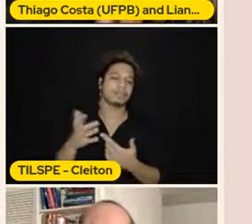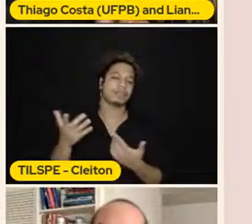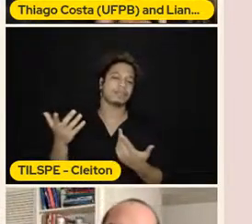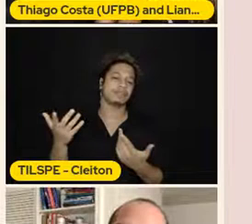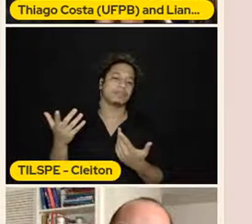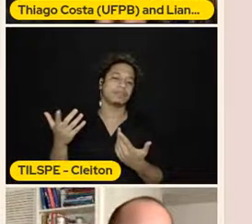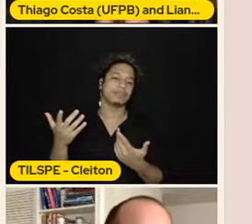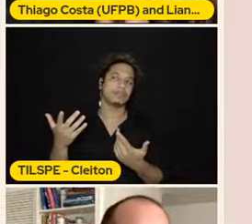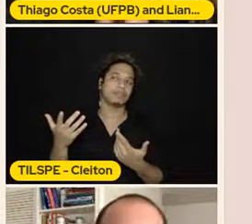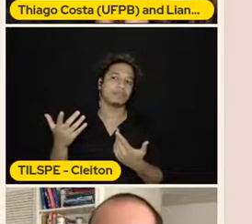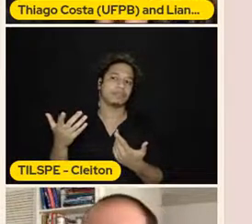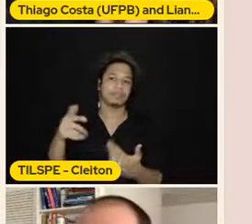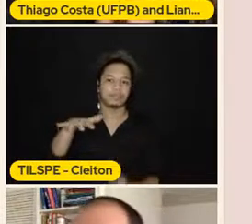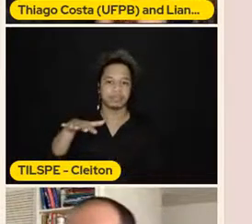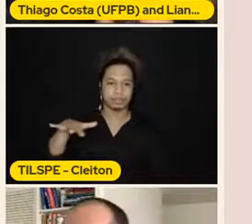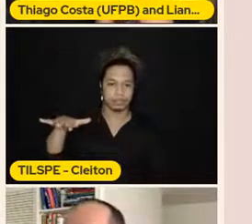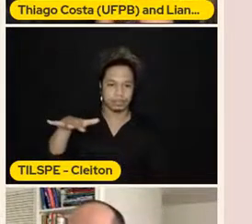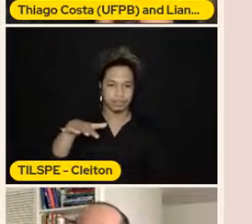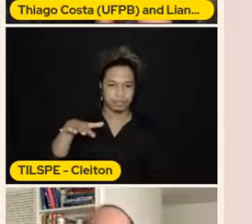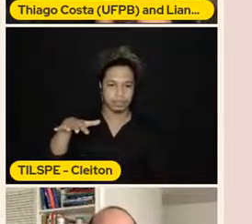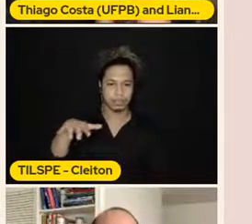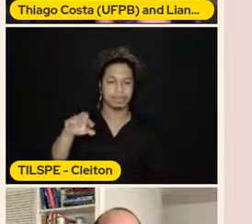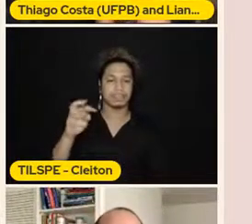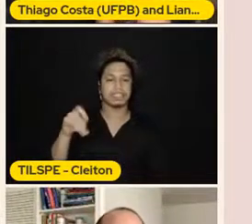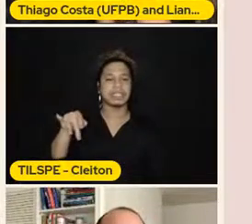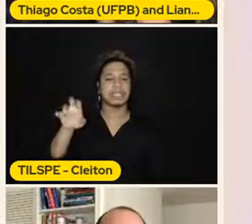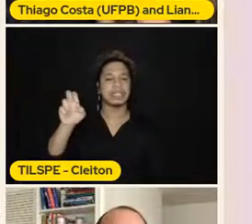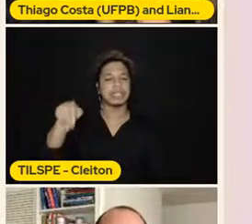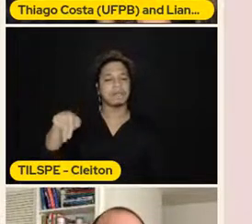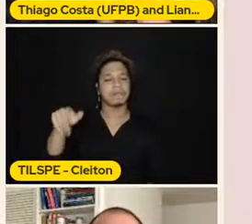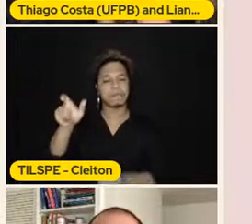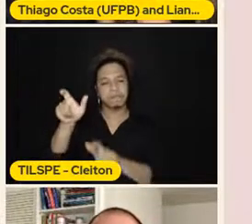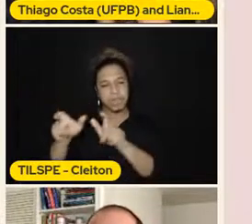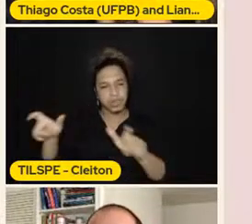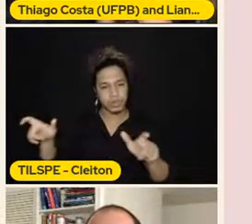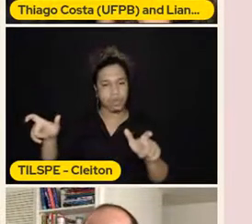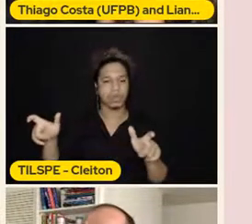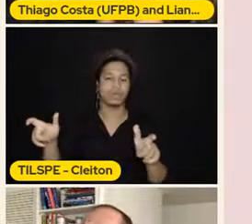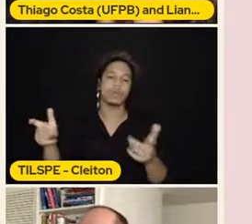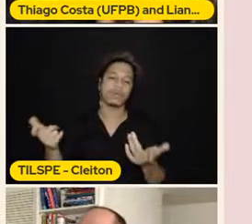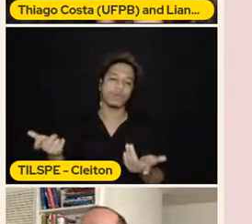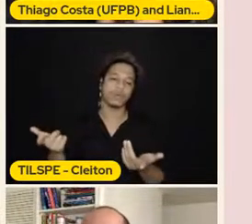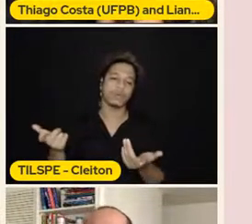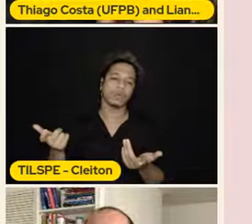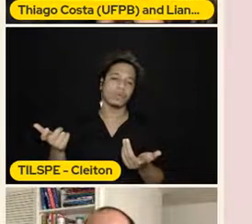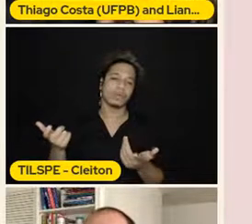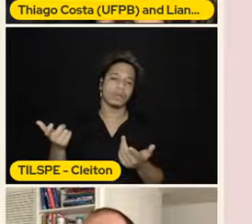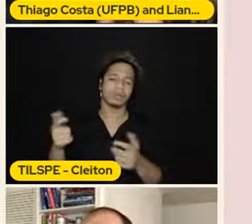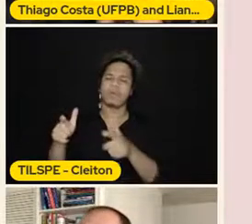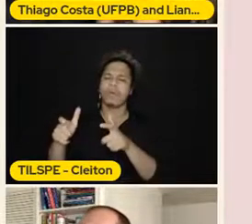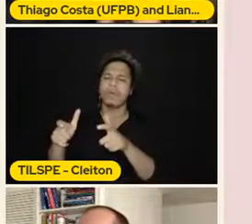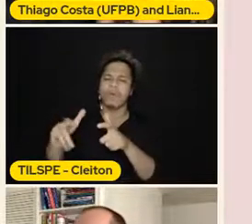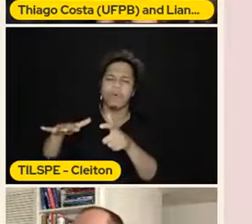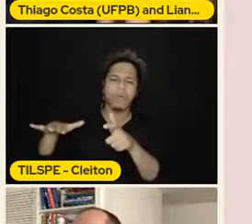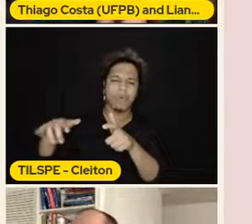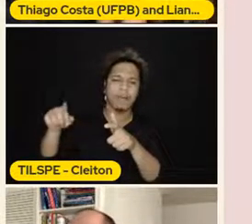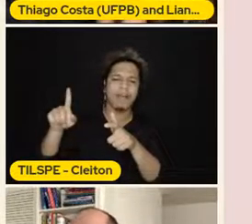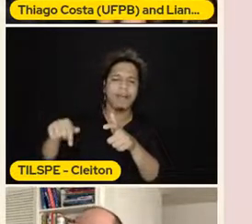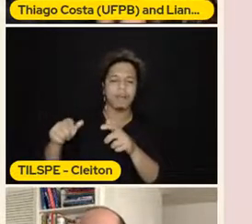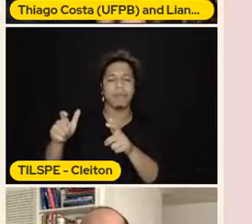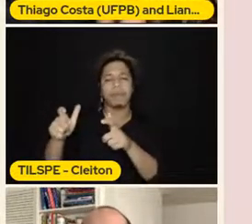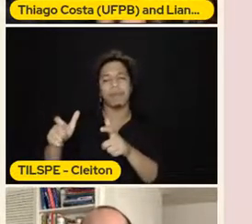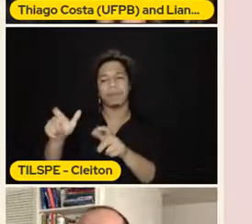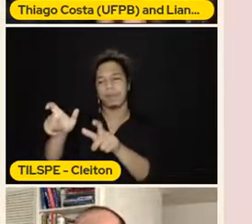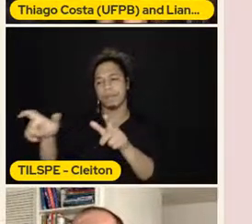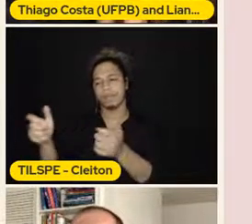unceded territory of the Musqueam people. This land is situated in a place of learning for the Musqueam people,